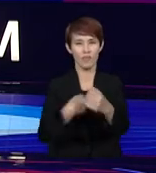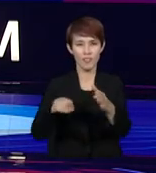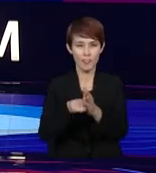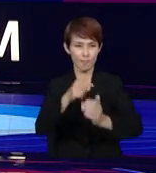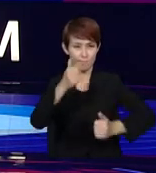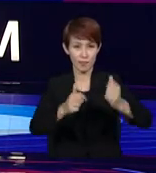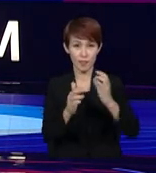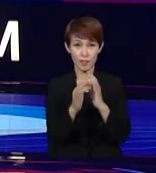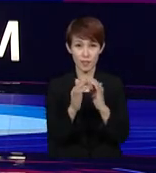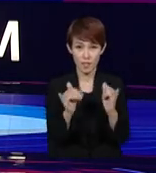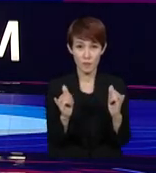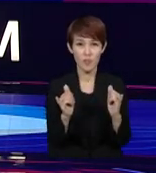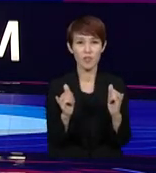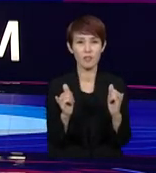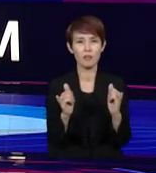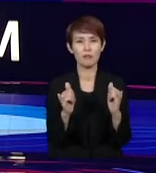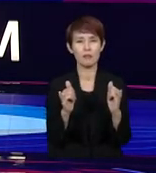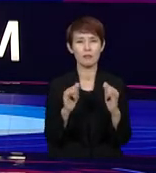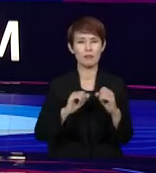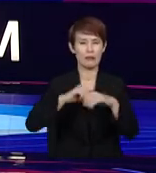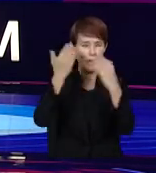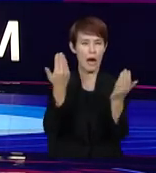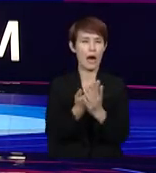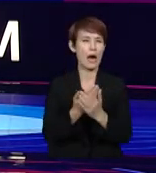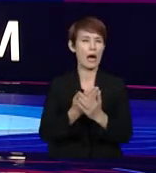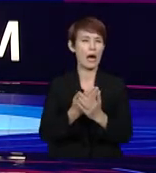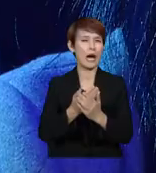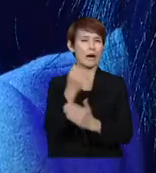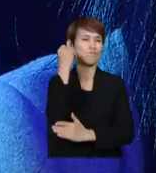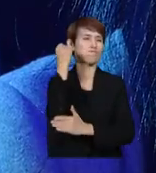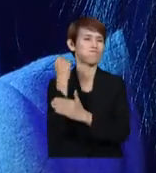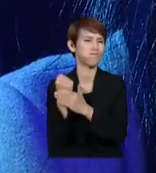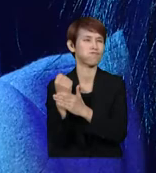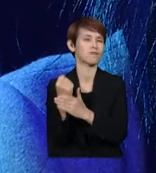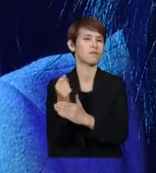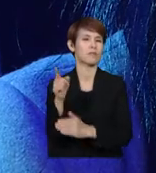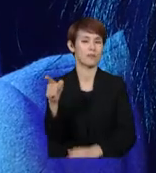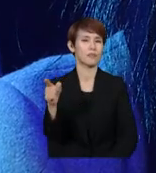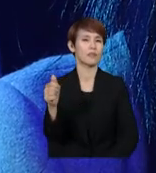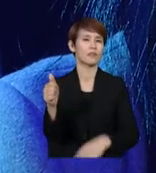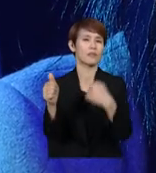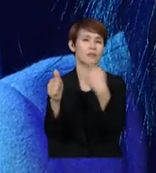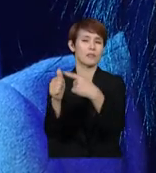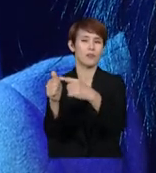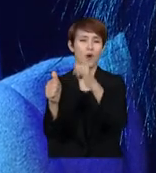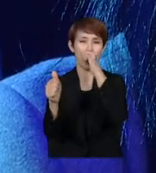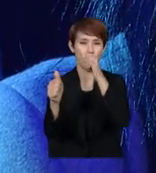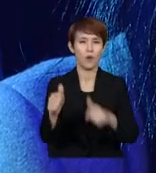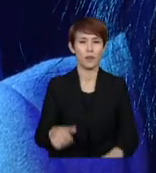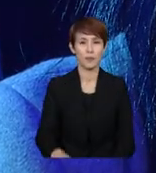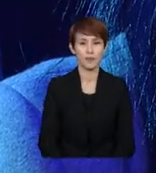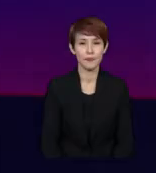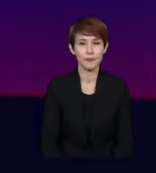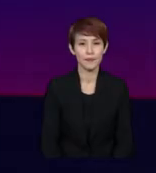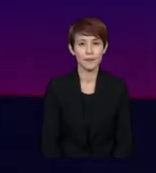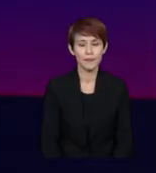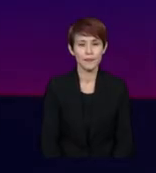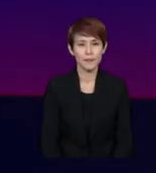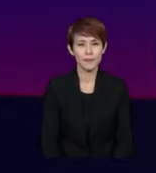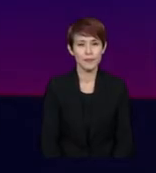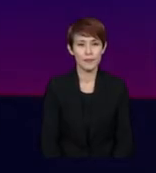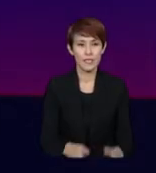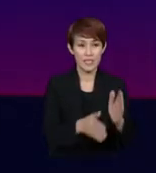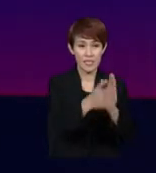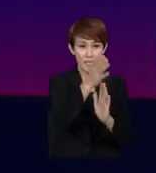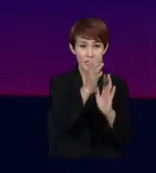characters, but also less obviously that all citizens who do not basically agree with the